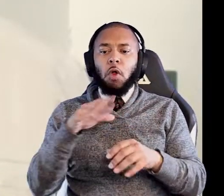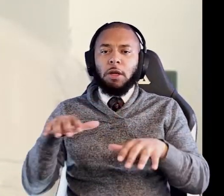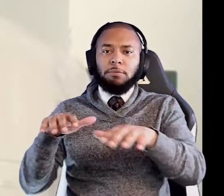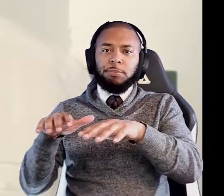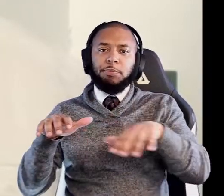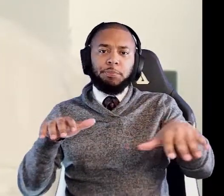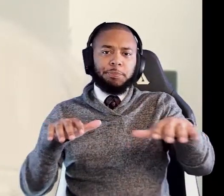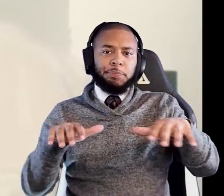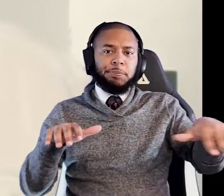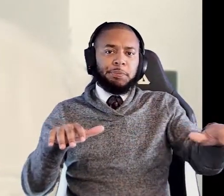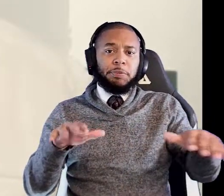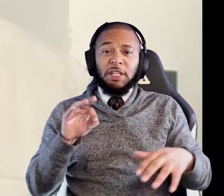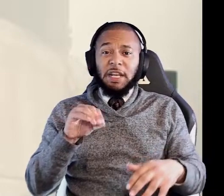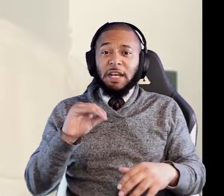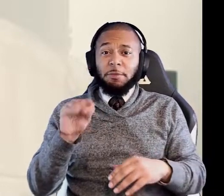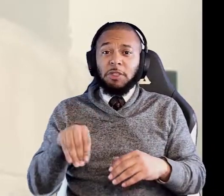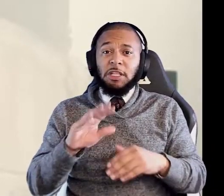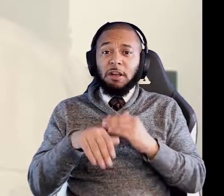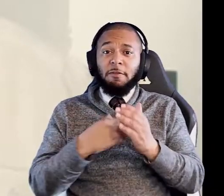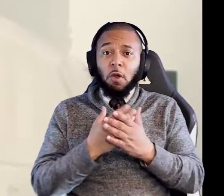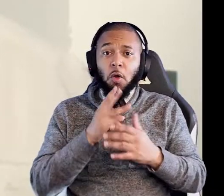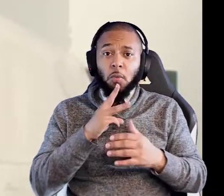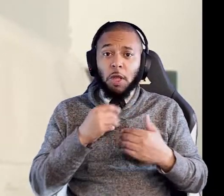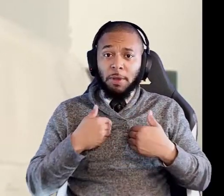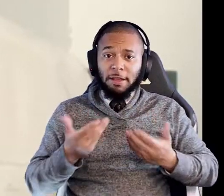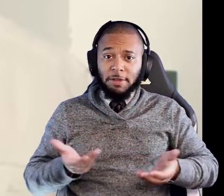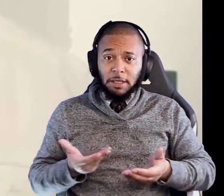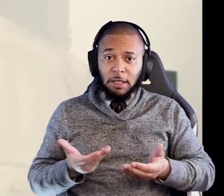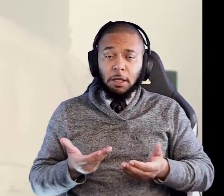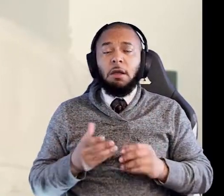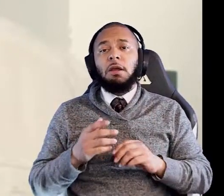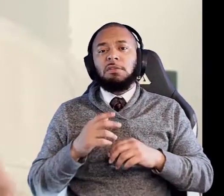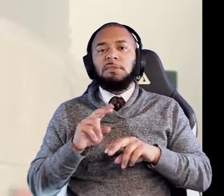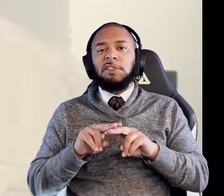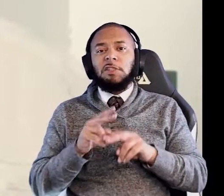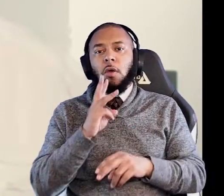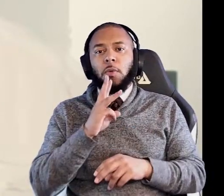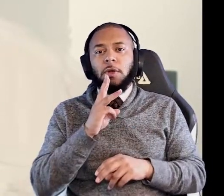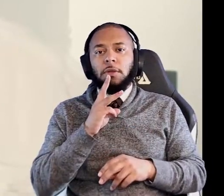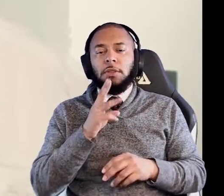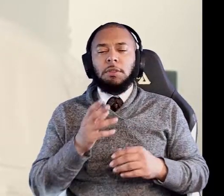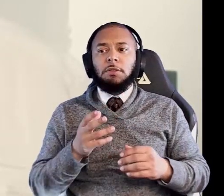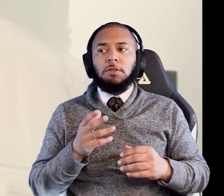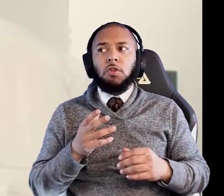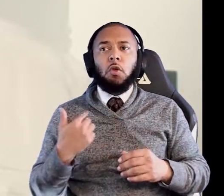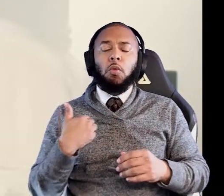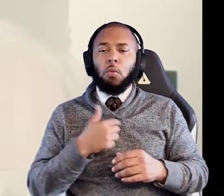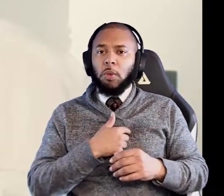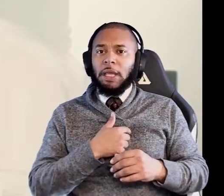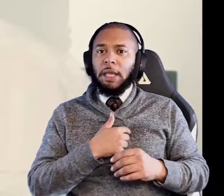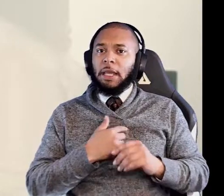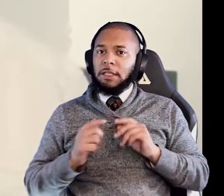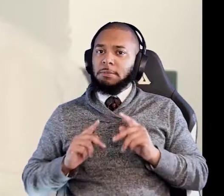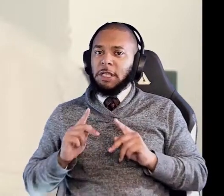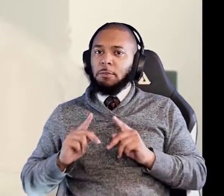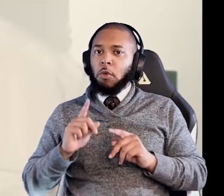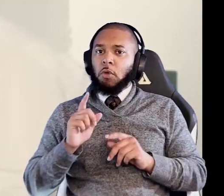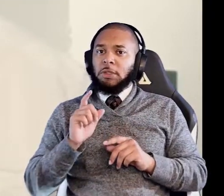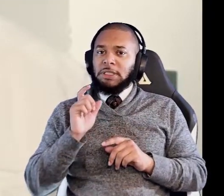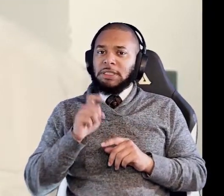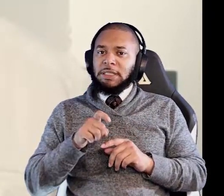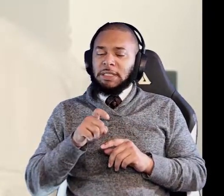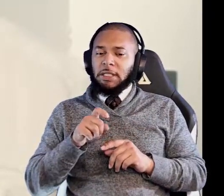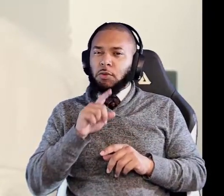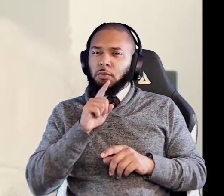97% of all the water on the planet is saltwater, and so it behooves us as humans to really take a closer look